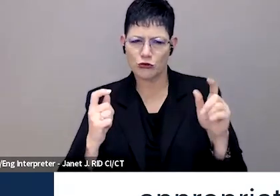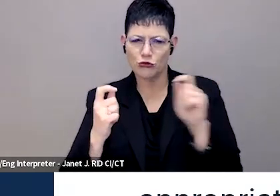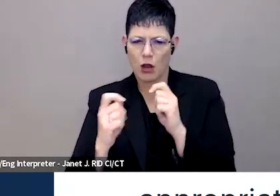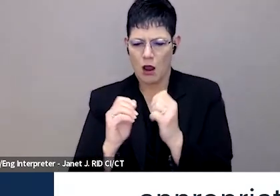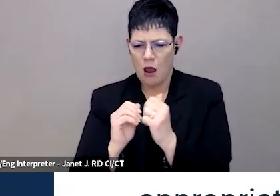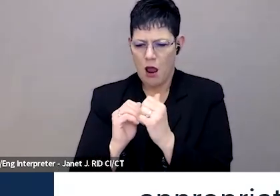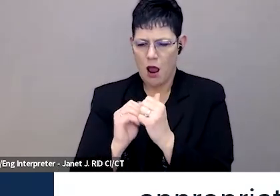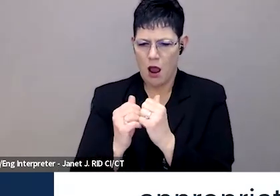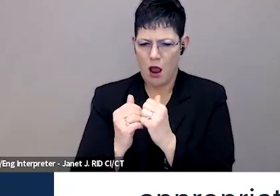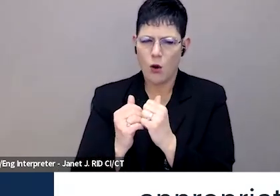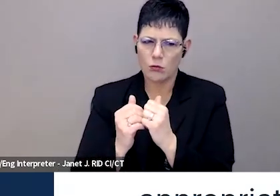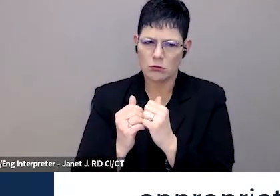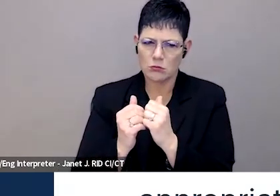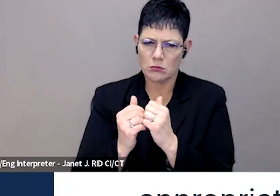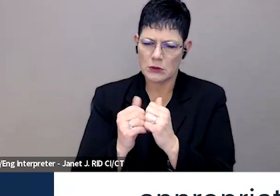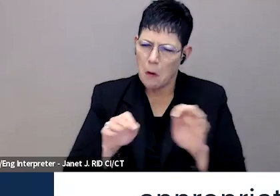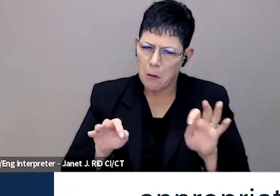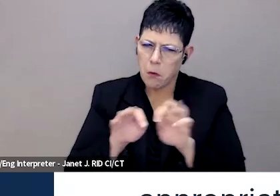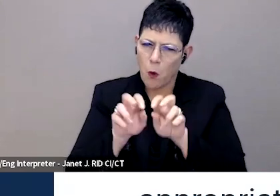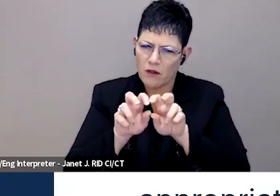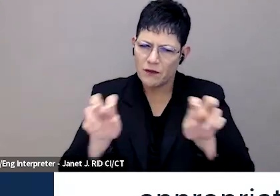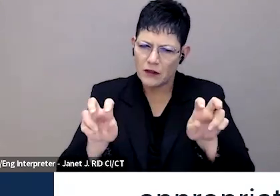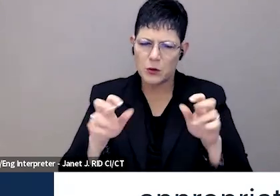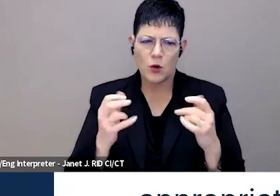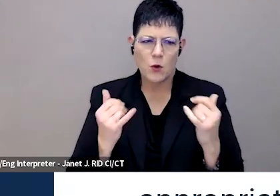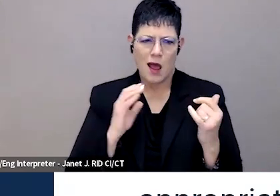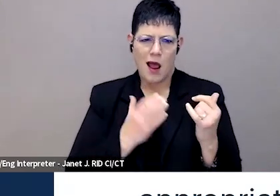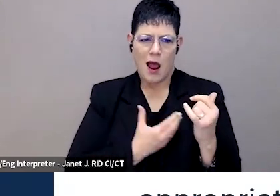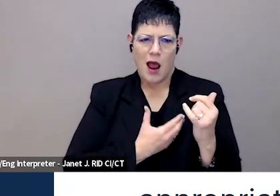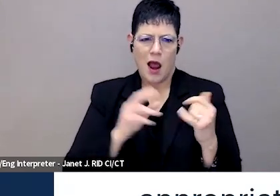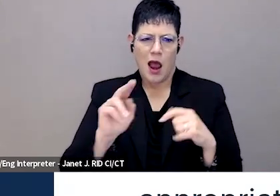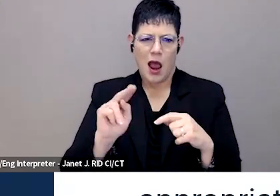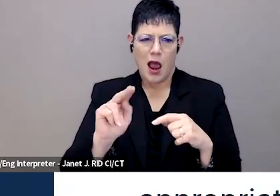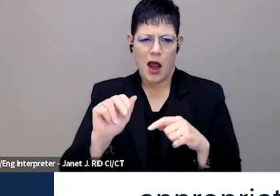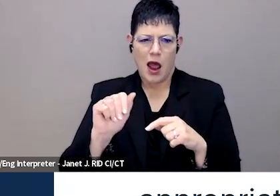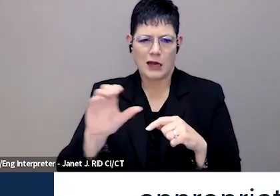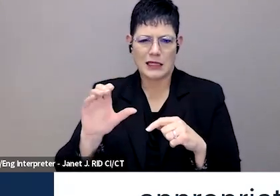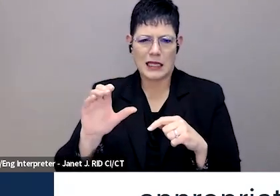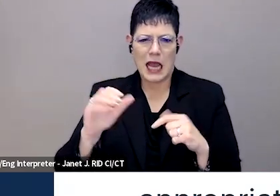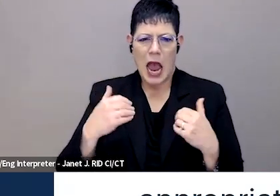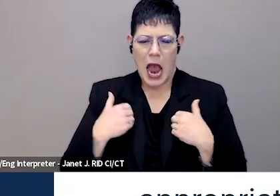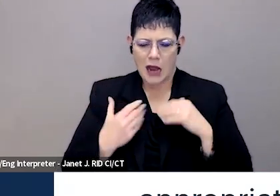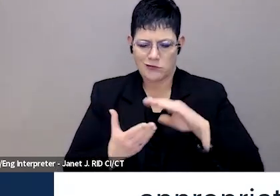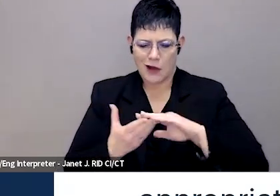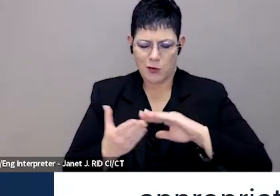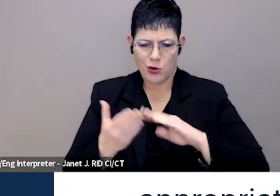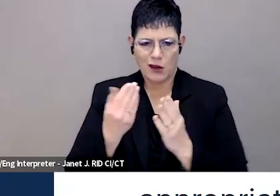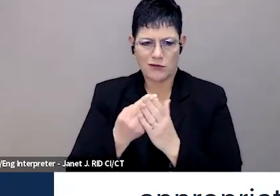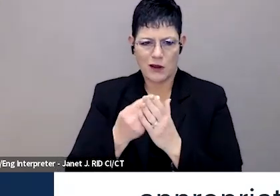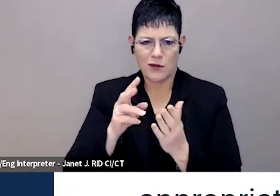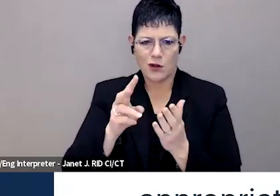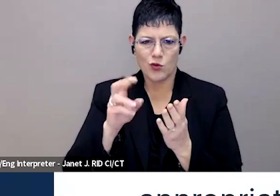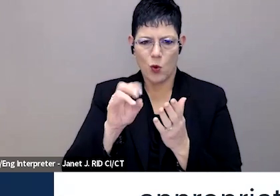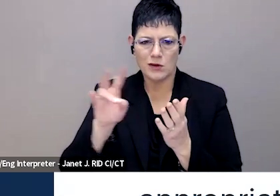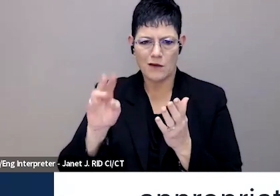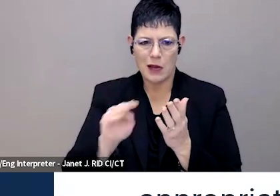by making critical investments. Right now, our National Family Caregiver Support Program operates on just $207 million, a fraction of